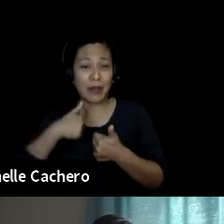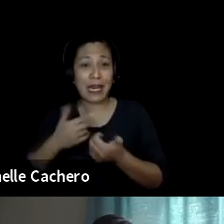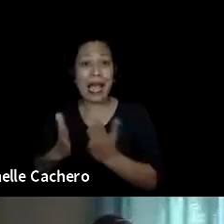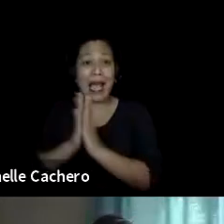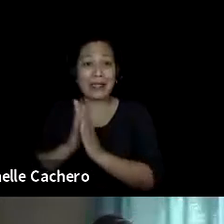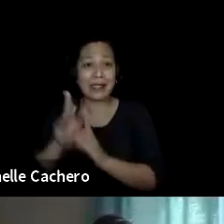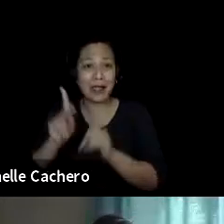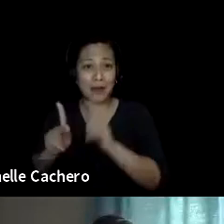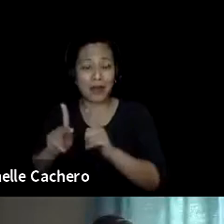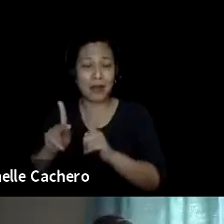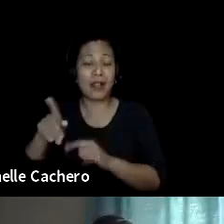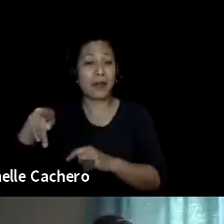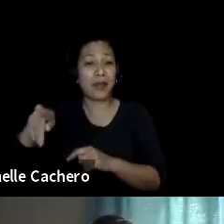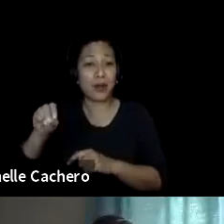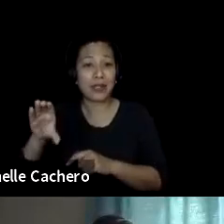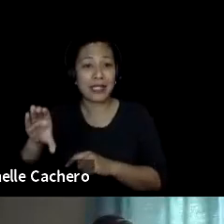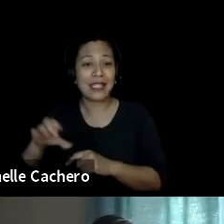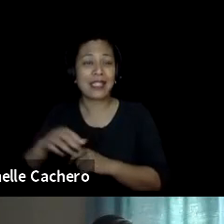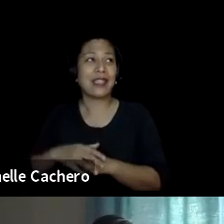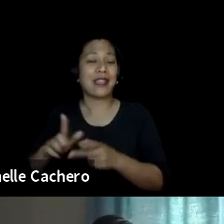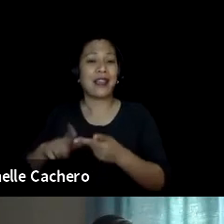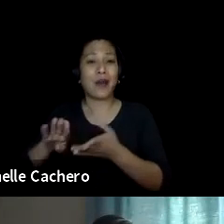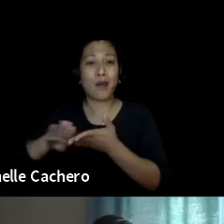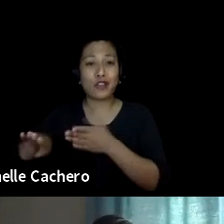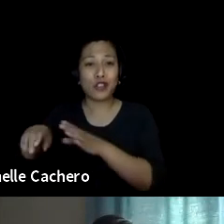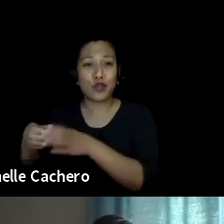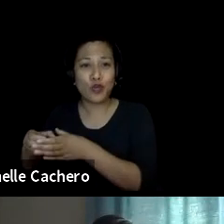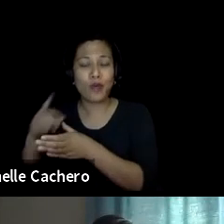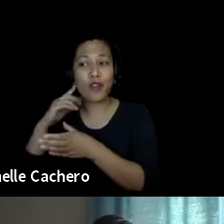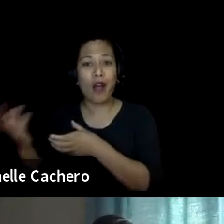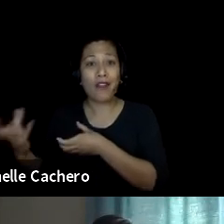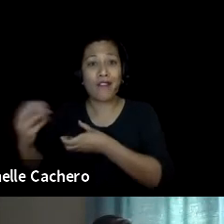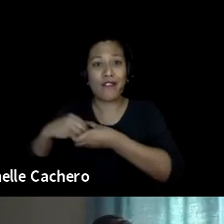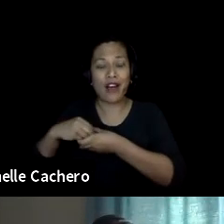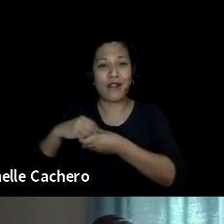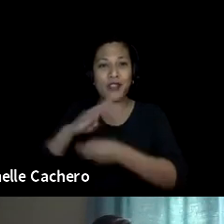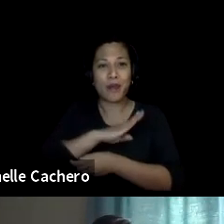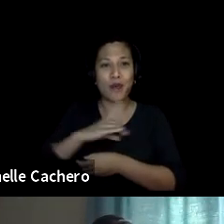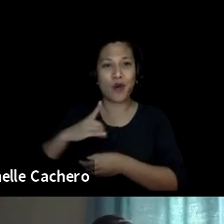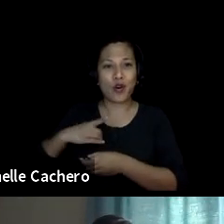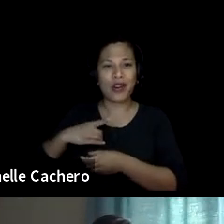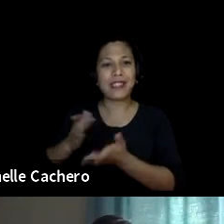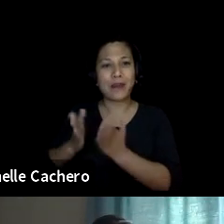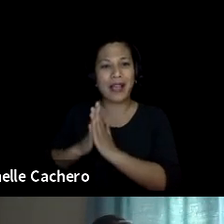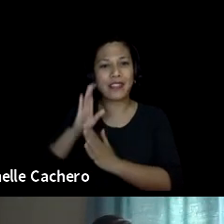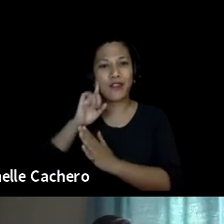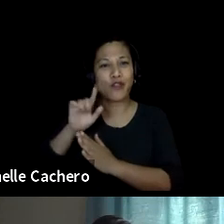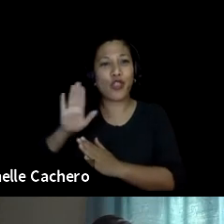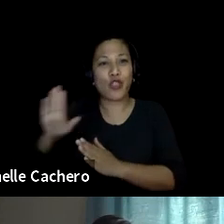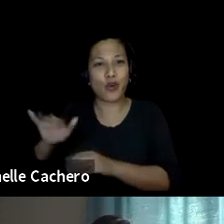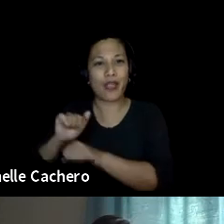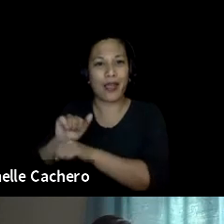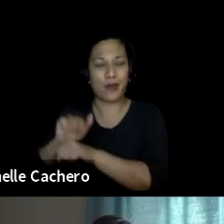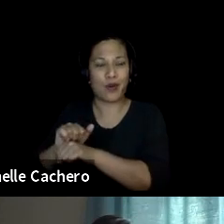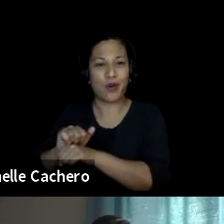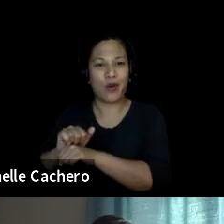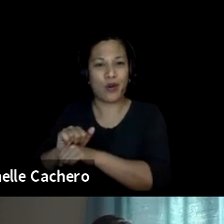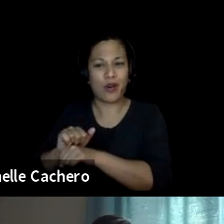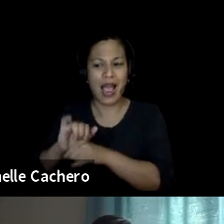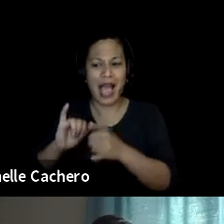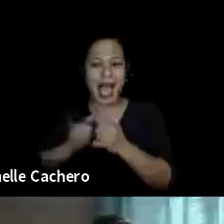people of color and people who are marginalized to be on our board, because I'm asking for their labor. And I don't know how to rectify like